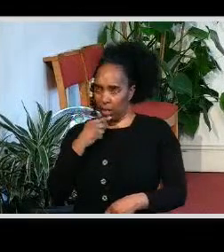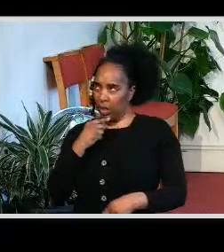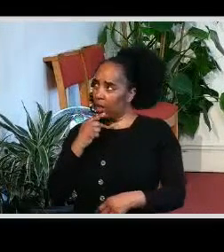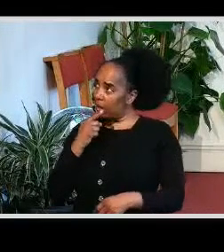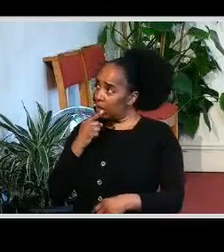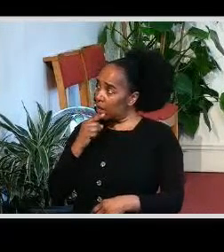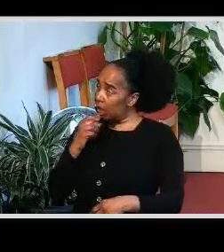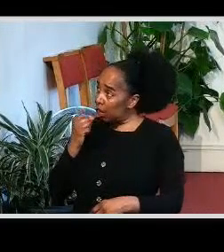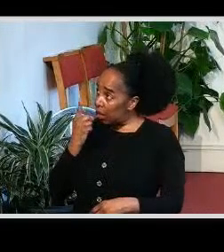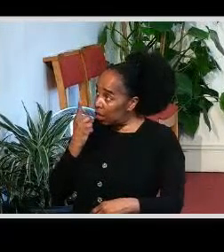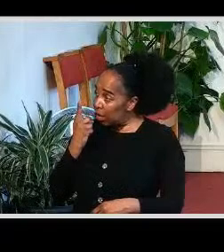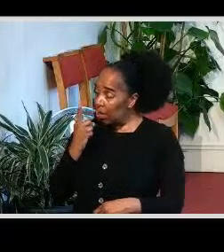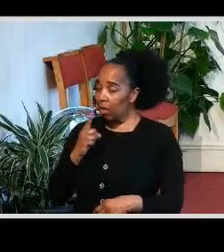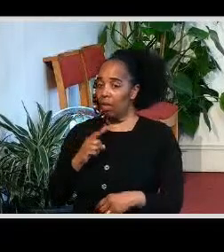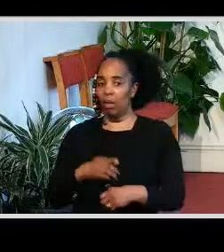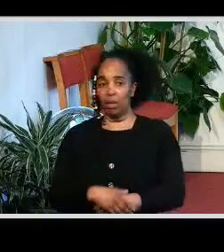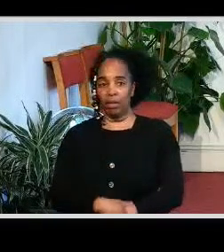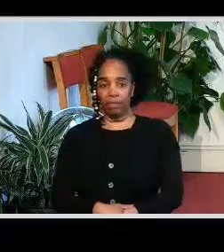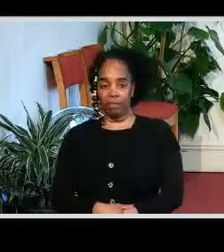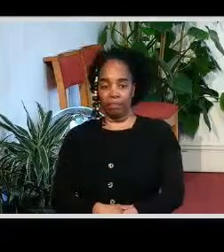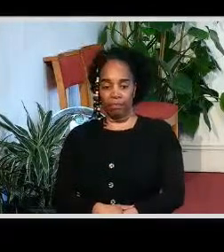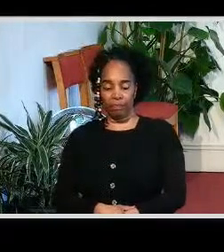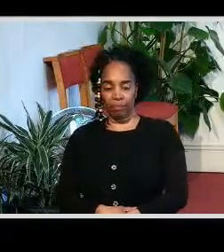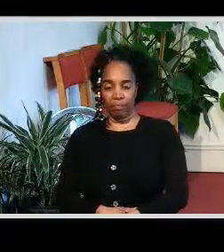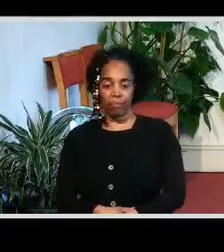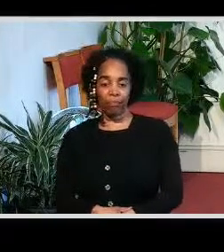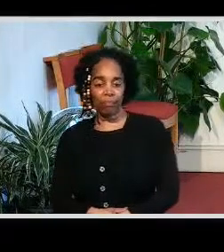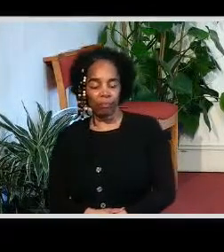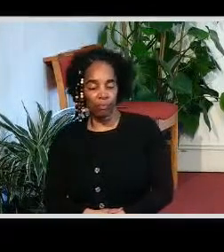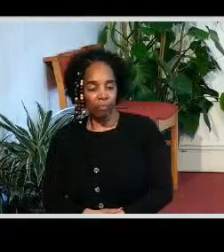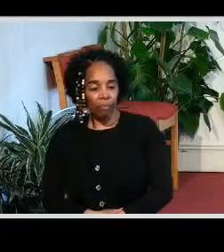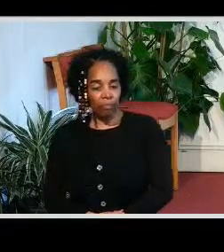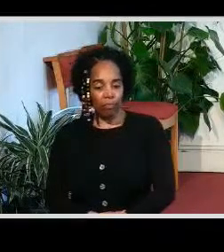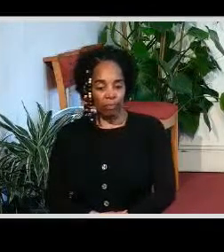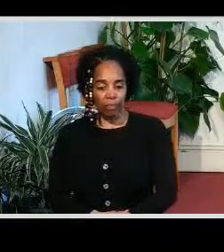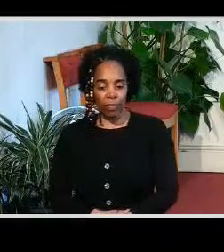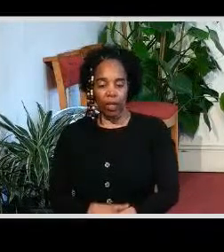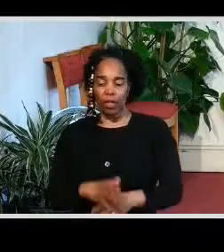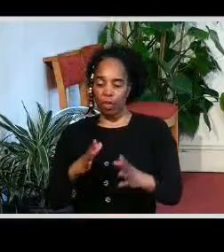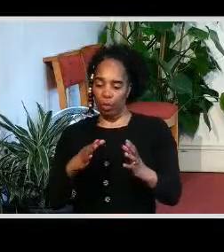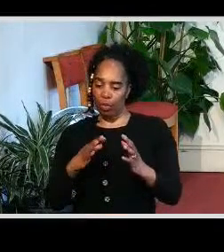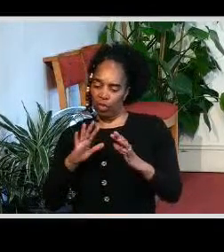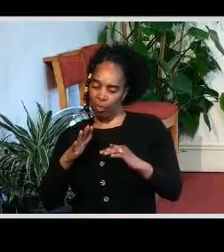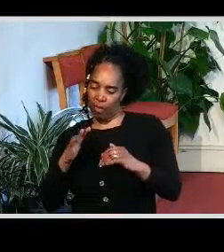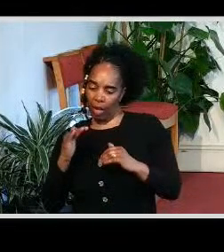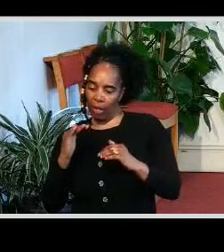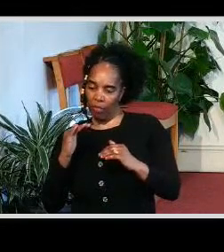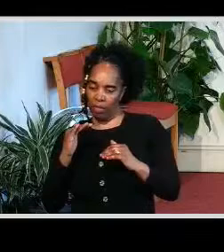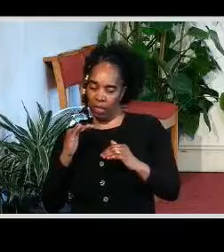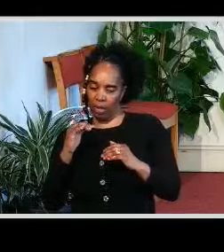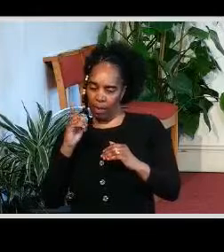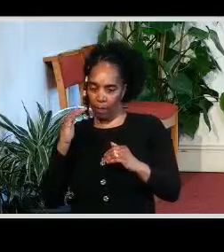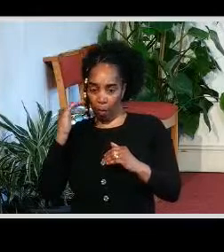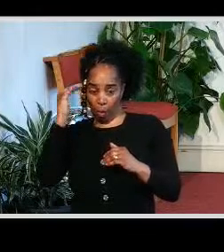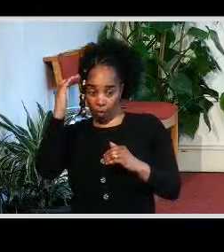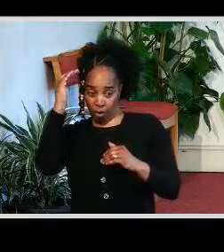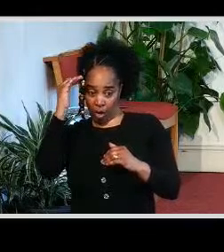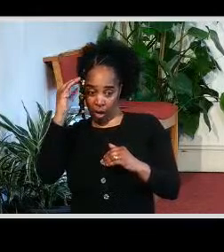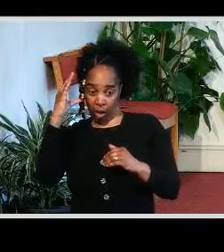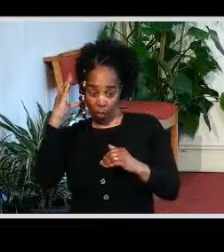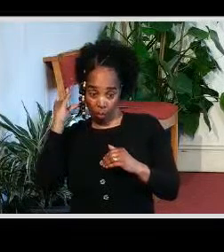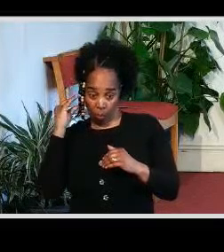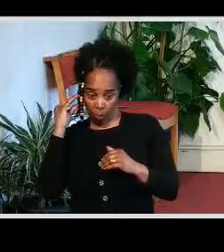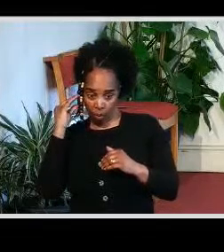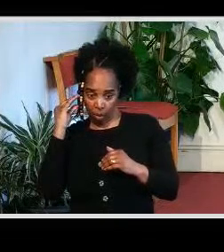People tend to, even with individuals with who are a little bit older and are slightly hard of hearing, do you notice